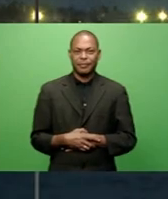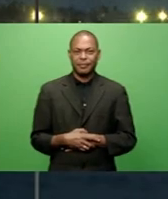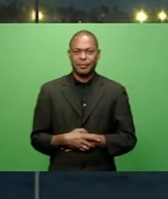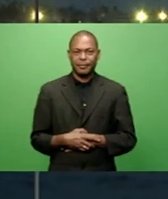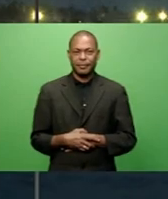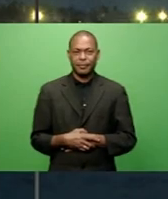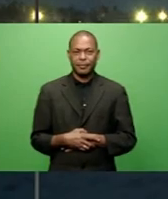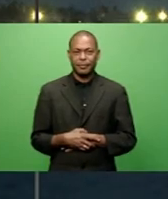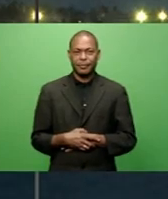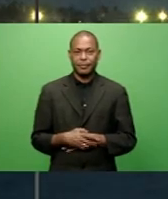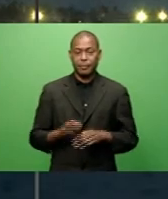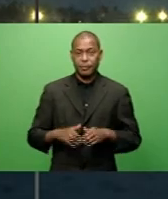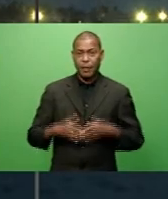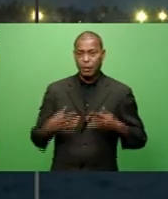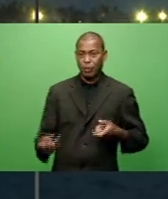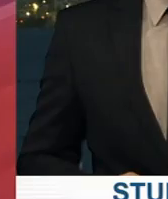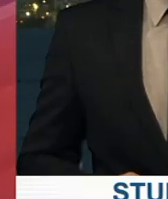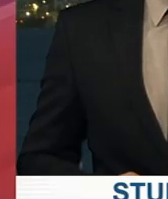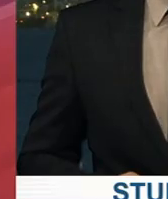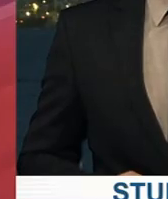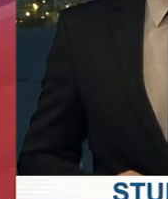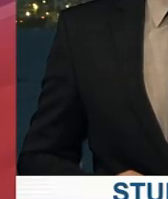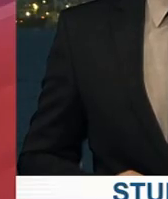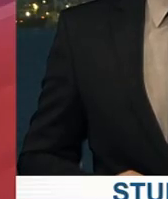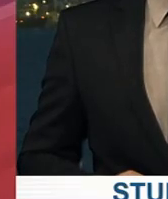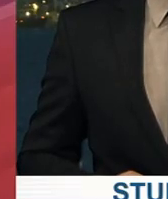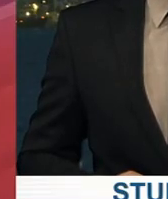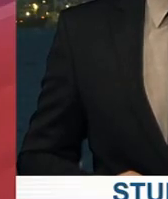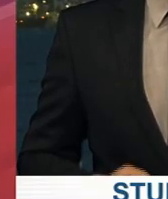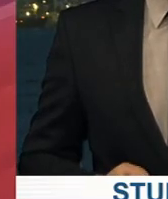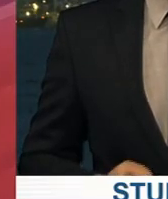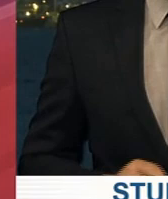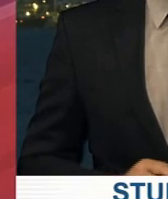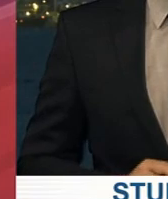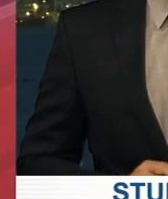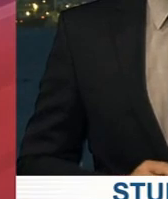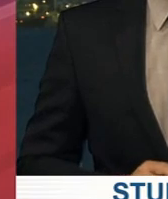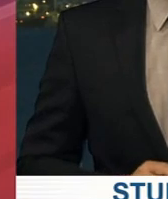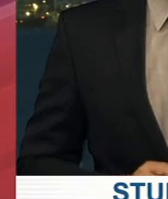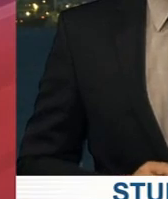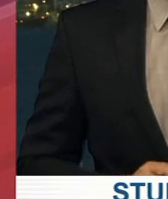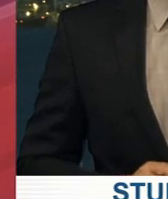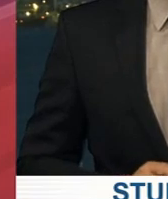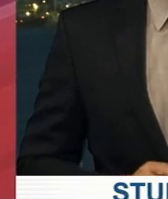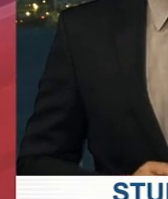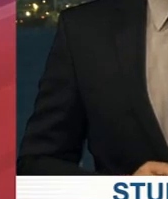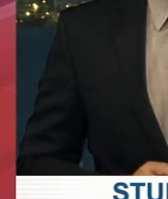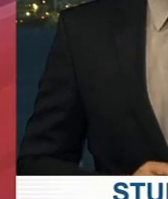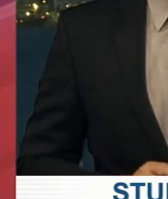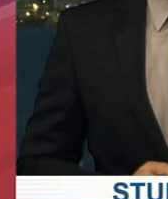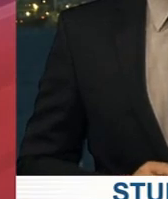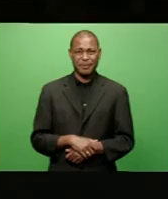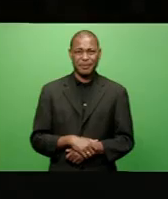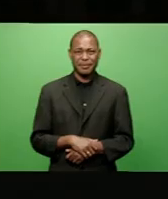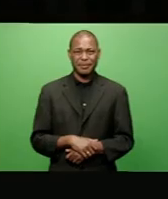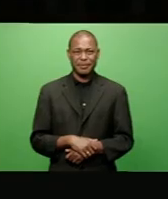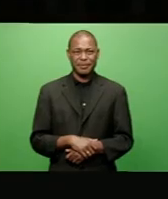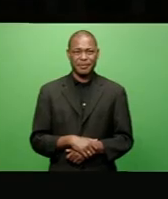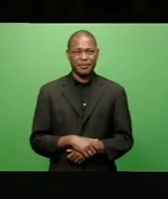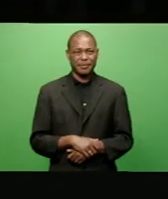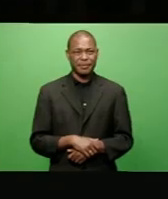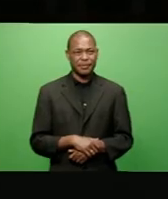And we now join Kouroui live. Kouroui, how is the economy shaping up so far this year? Thanks, Edwin.